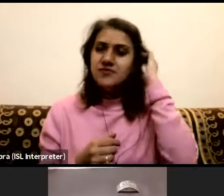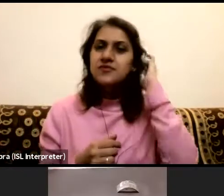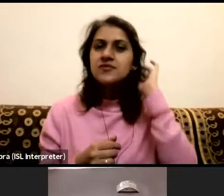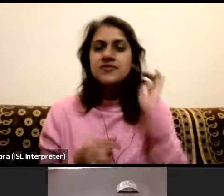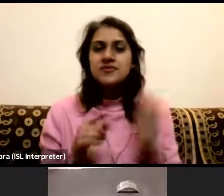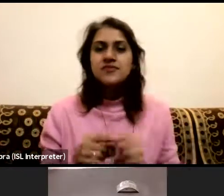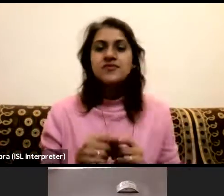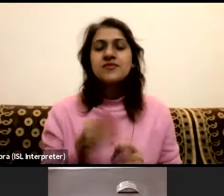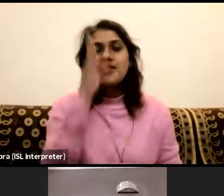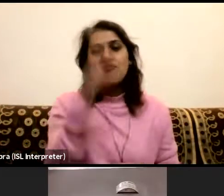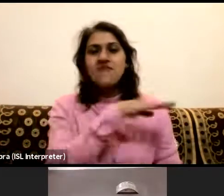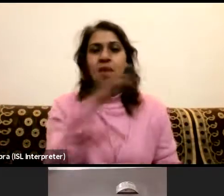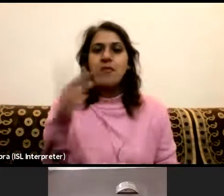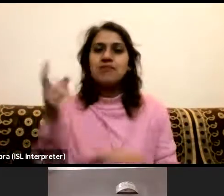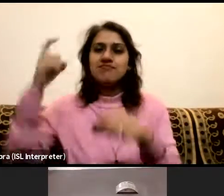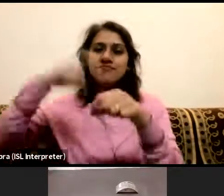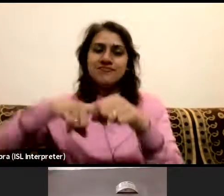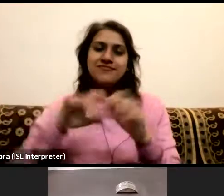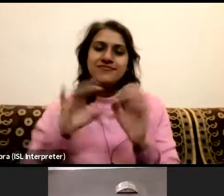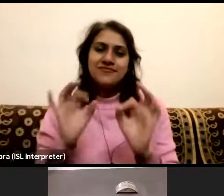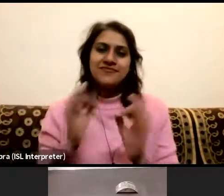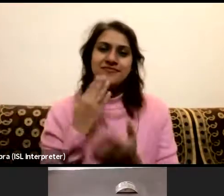webinar.